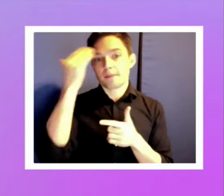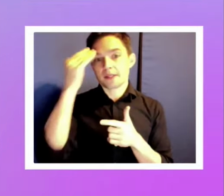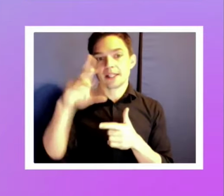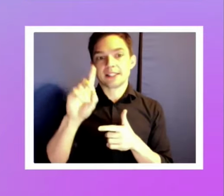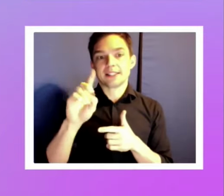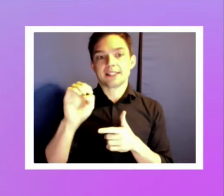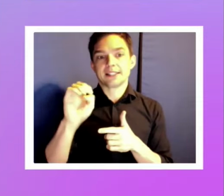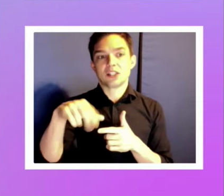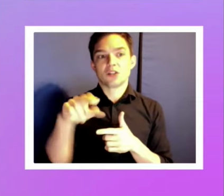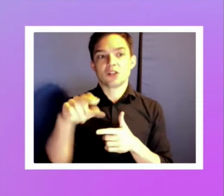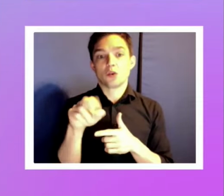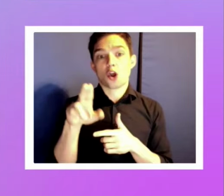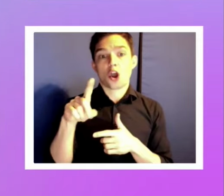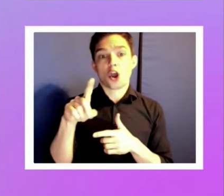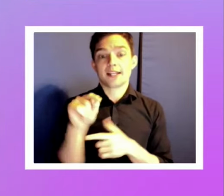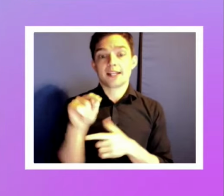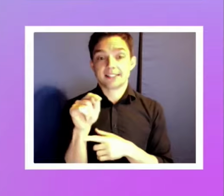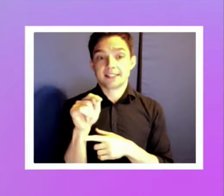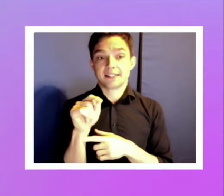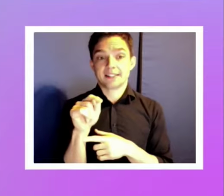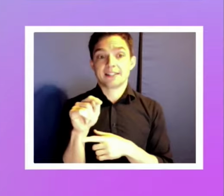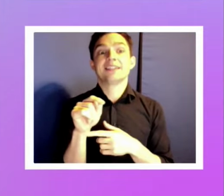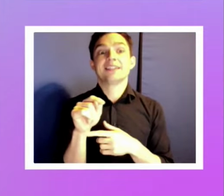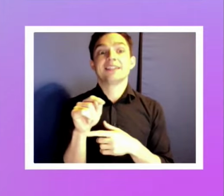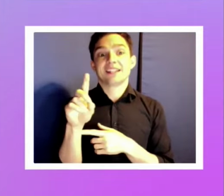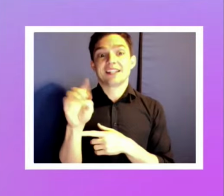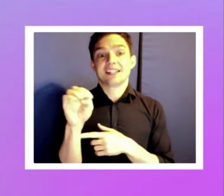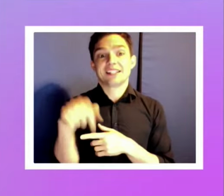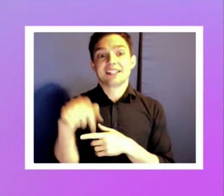audits, the DQ way would have.